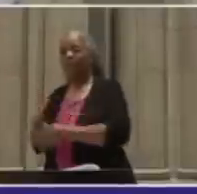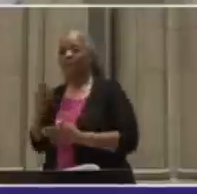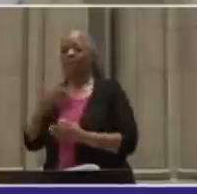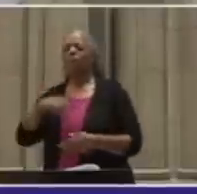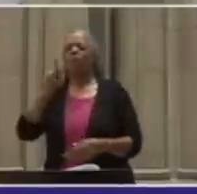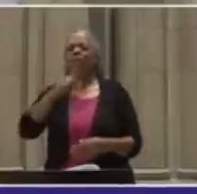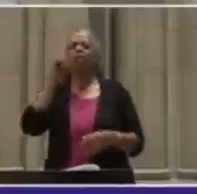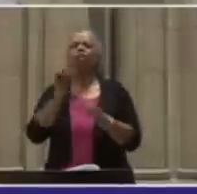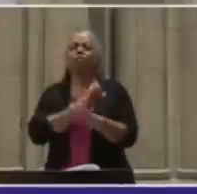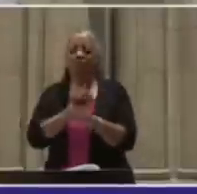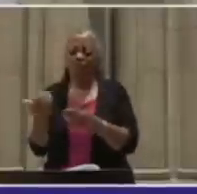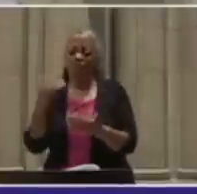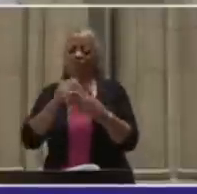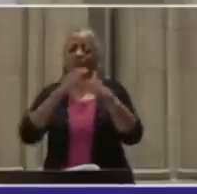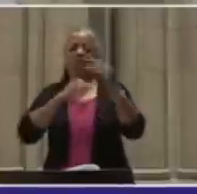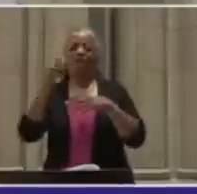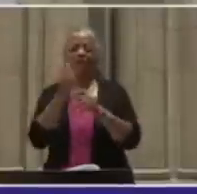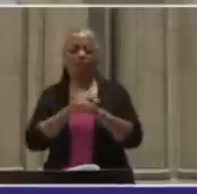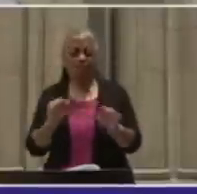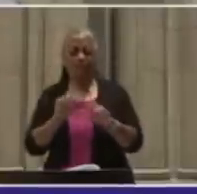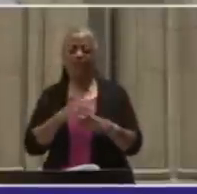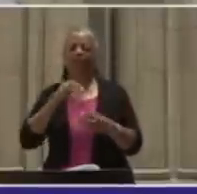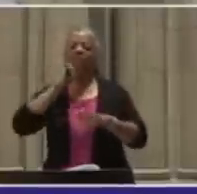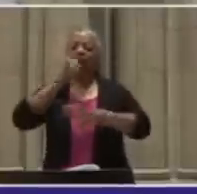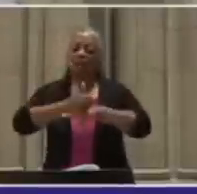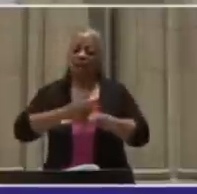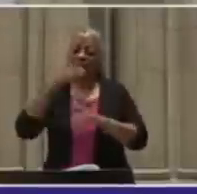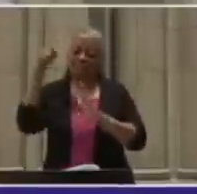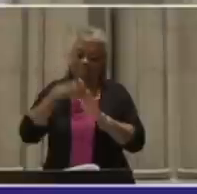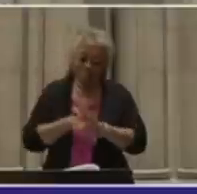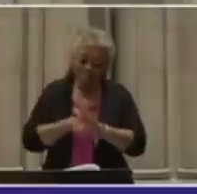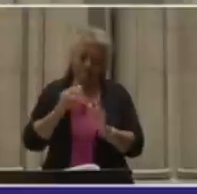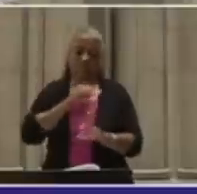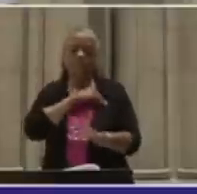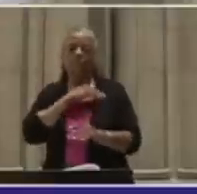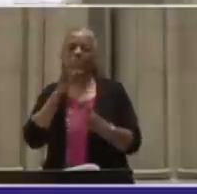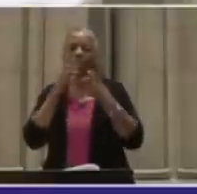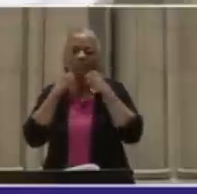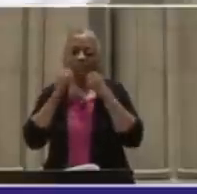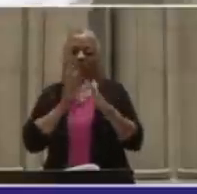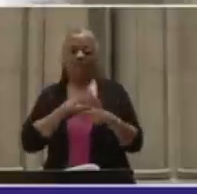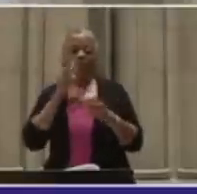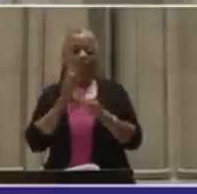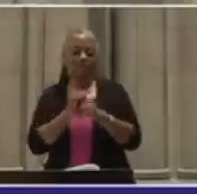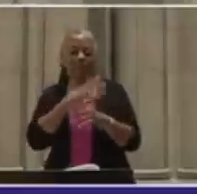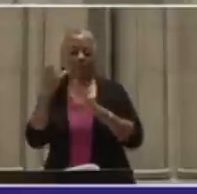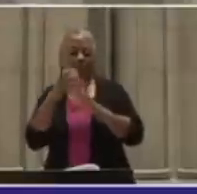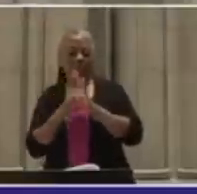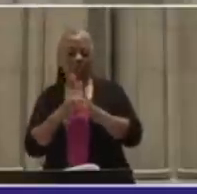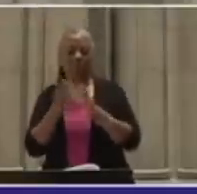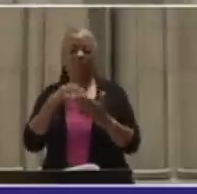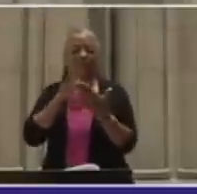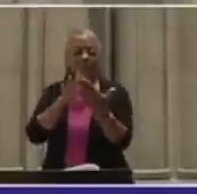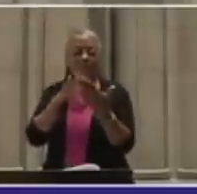real reconstructing of society rooted in the deep moral values of our faith and of the Constitution.